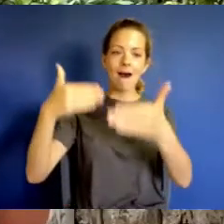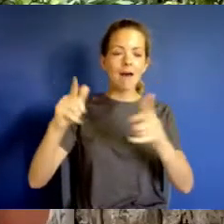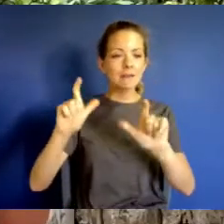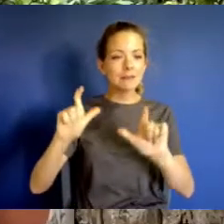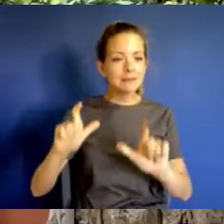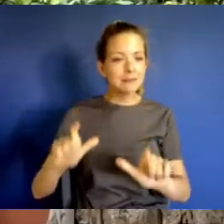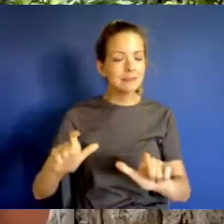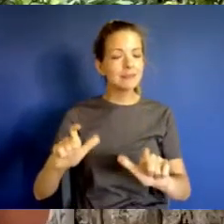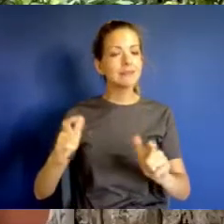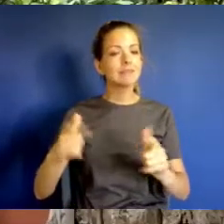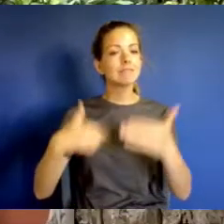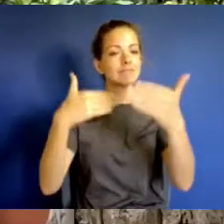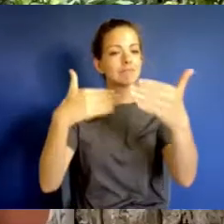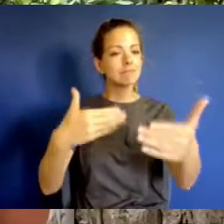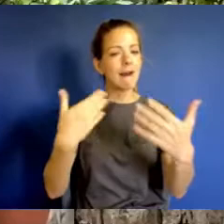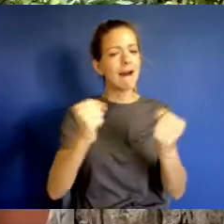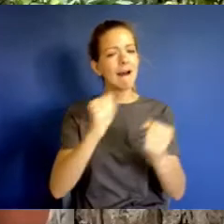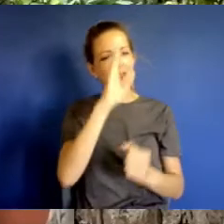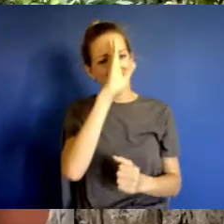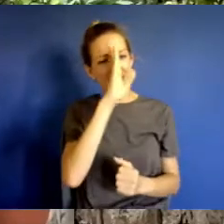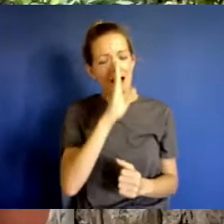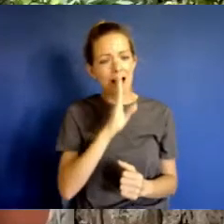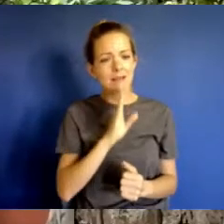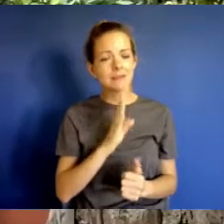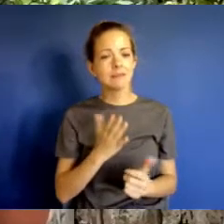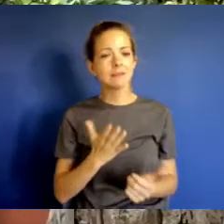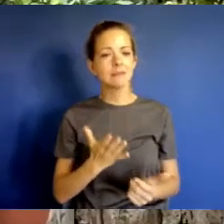sadness, those that